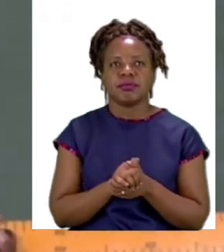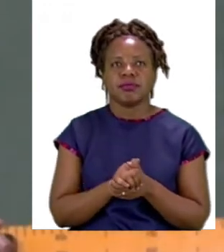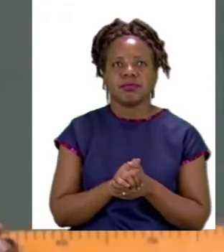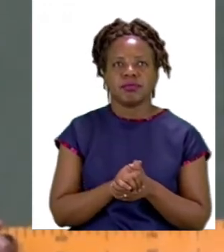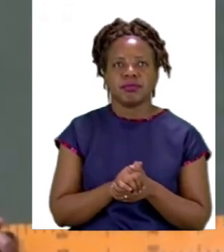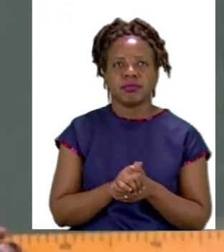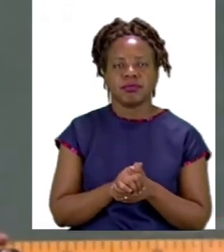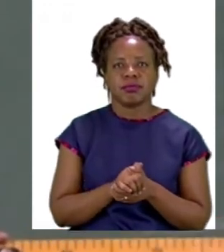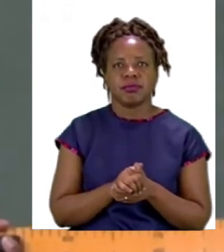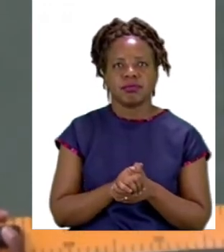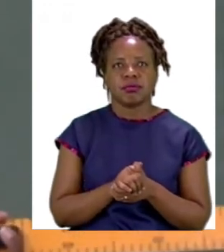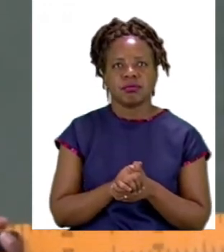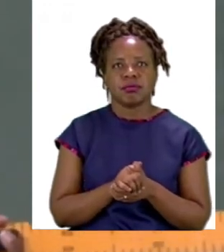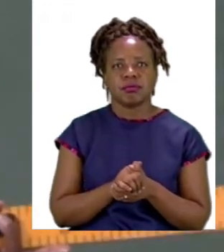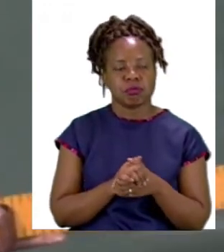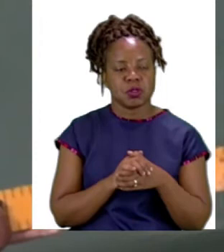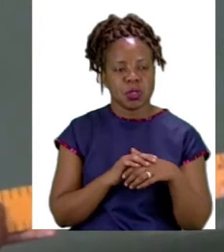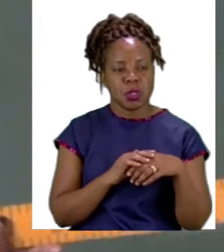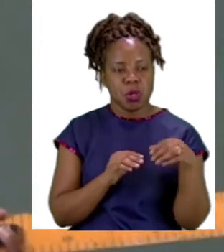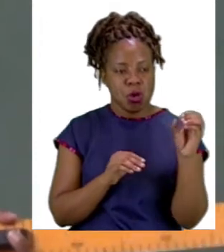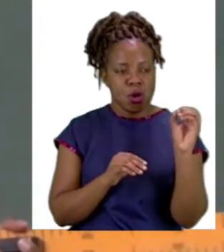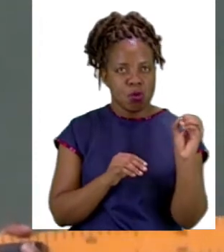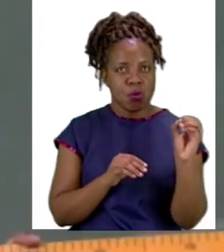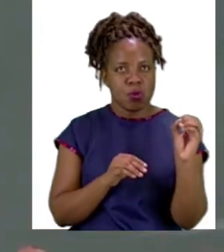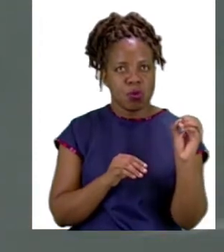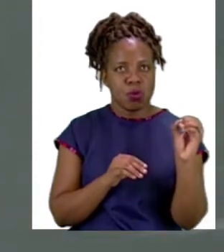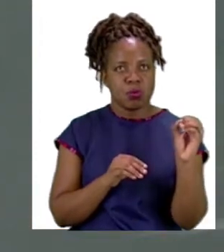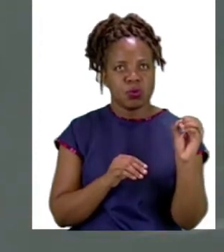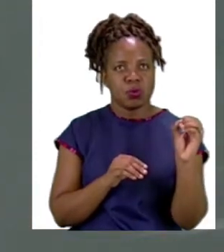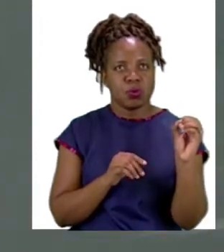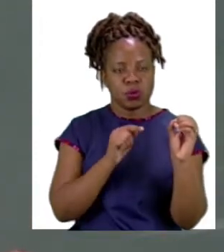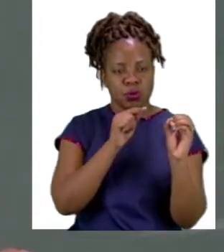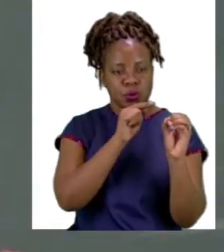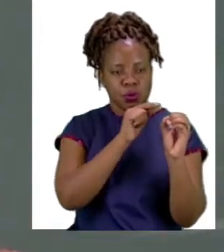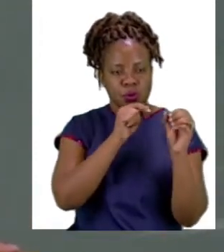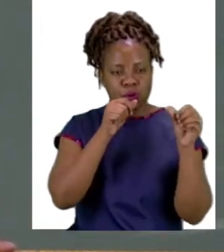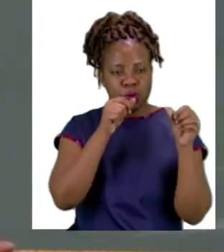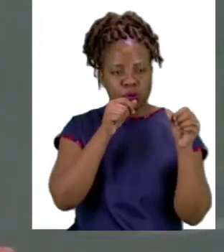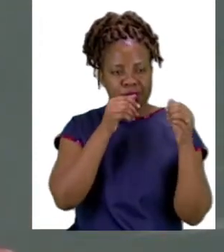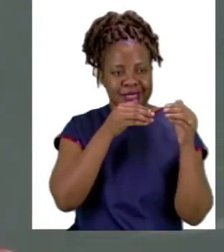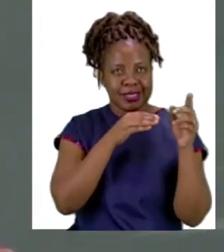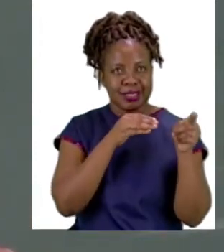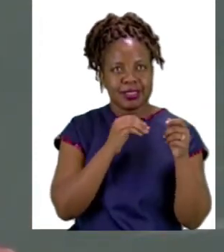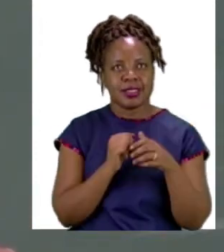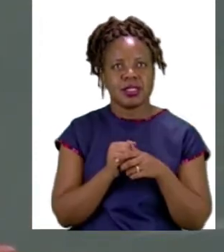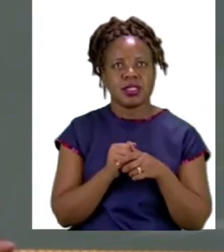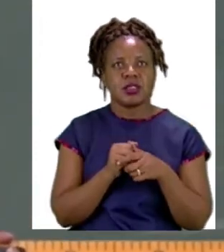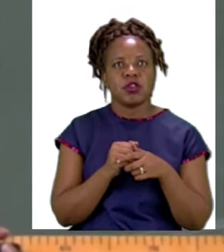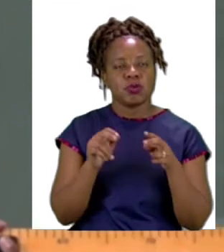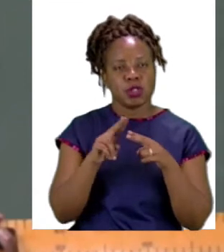start putting our meter ruler. For you, it will be the same on the normal